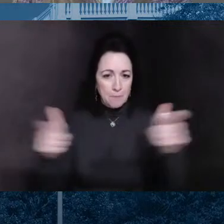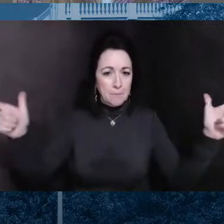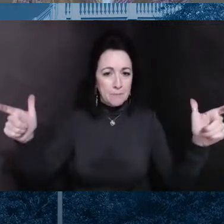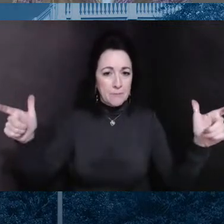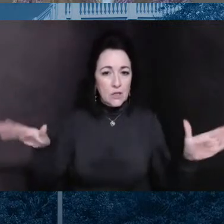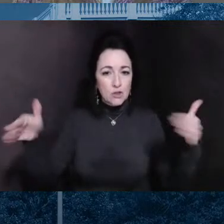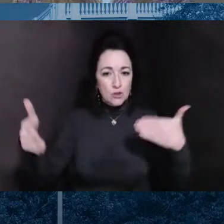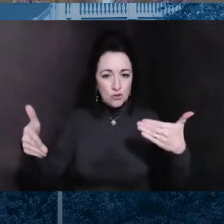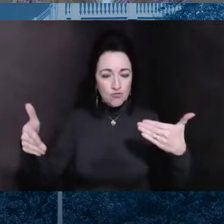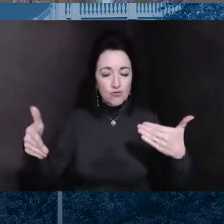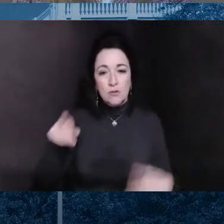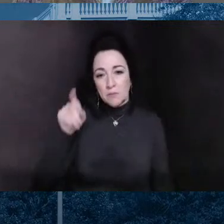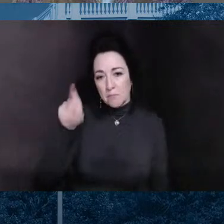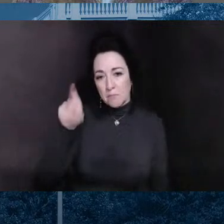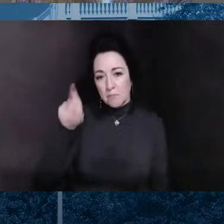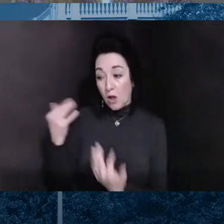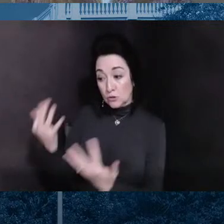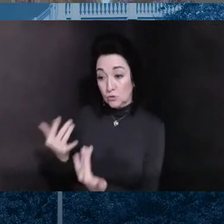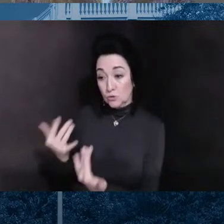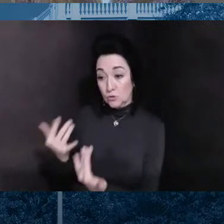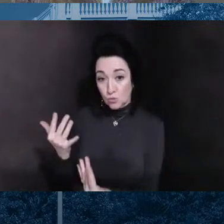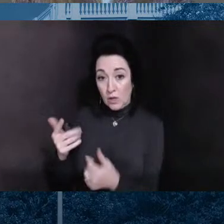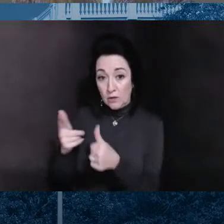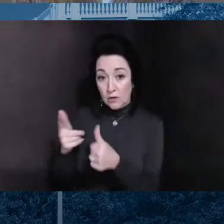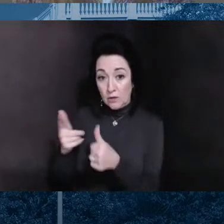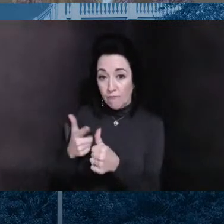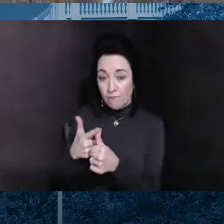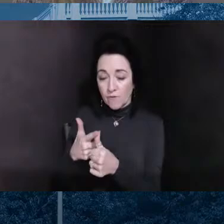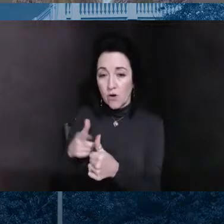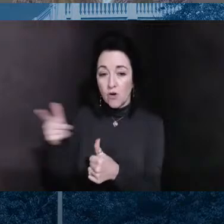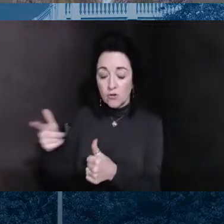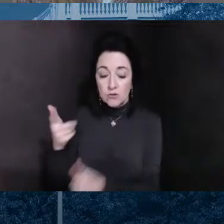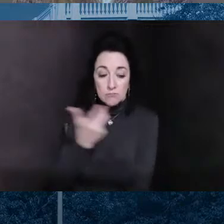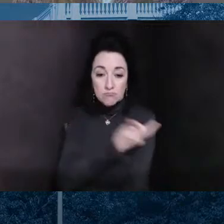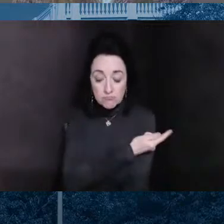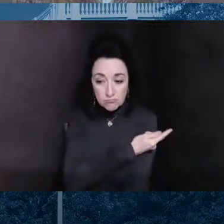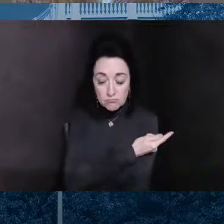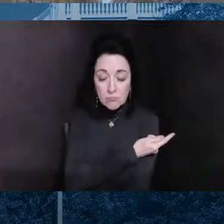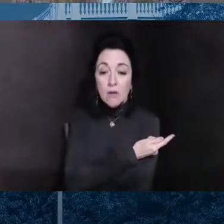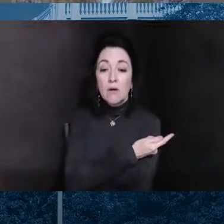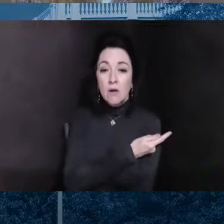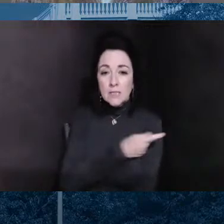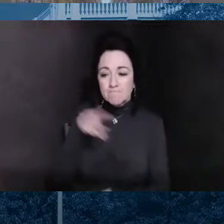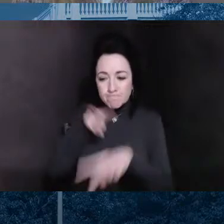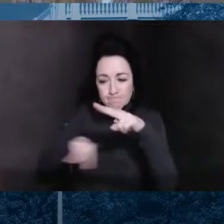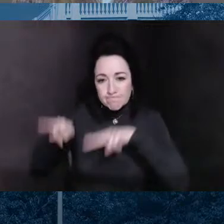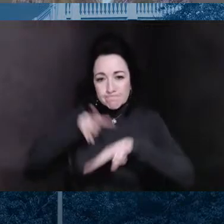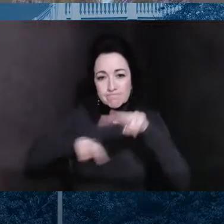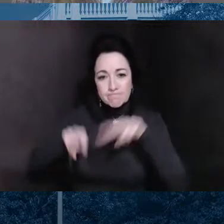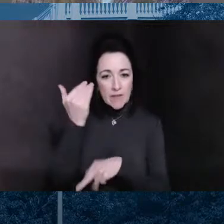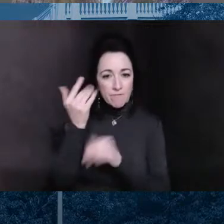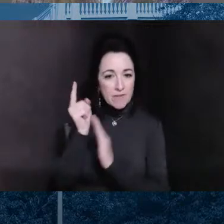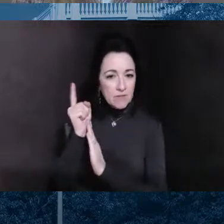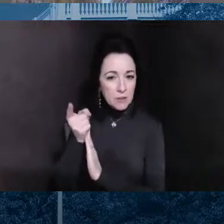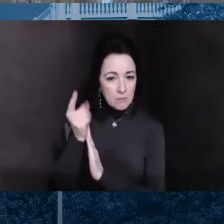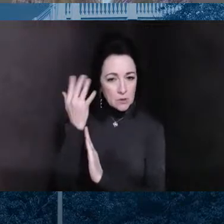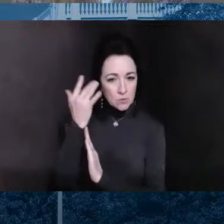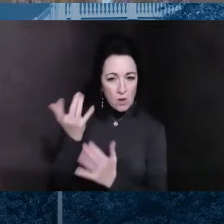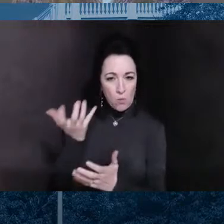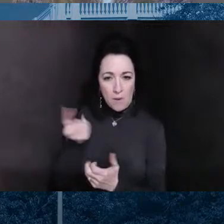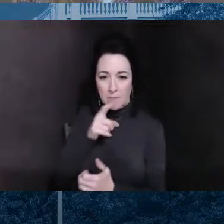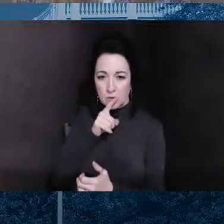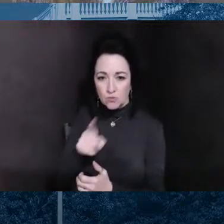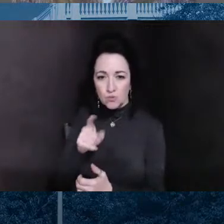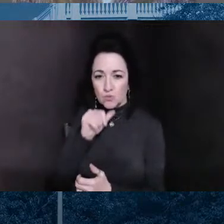have to wait for 15 minutes to see if you have a negative reaction. Just talking, met some of our senior citizens. One woman was